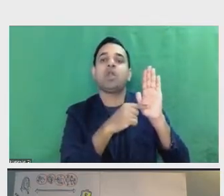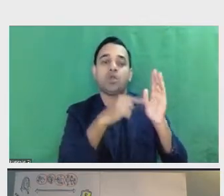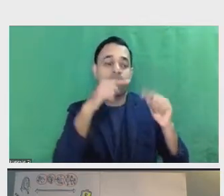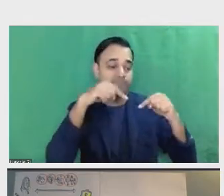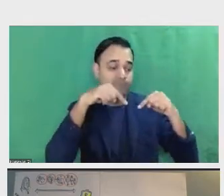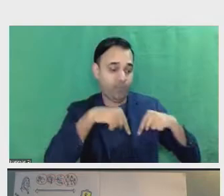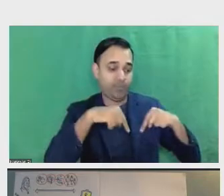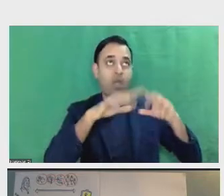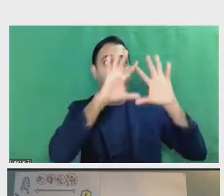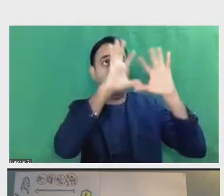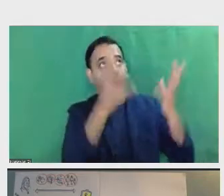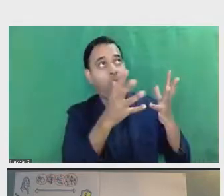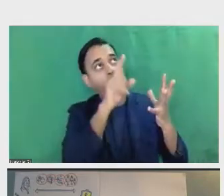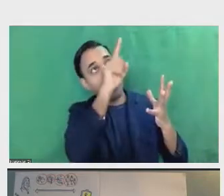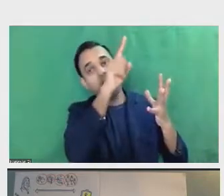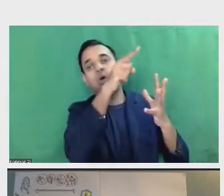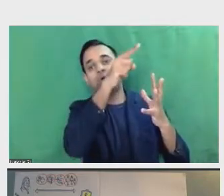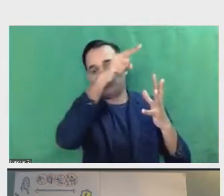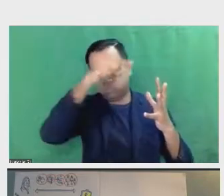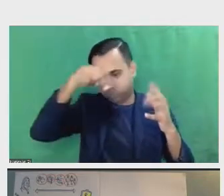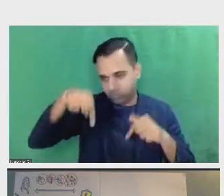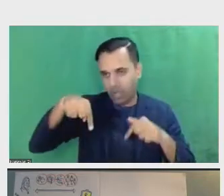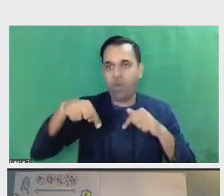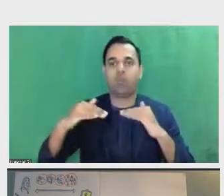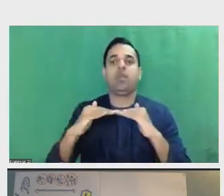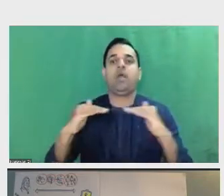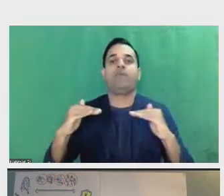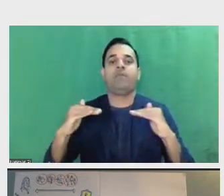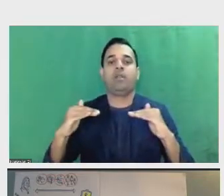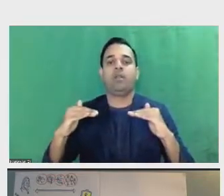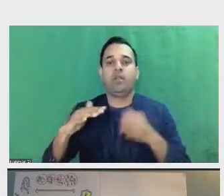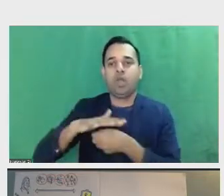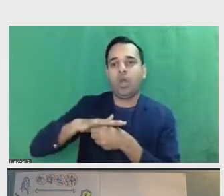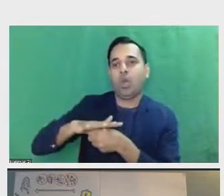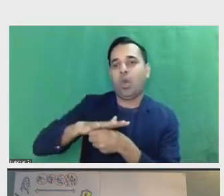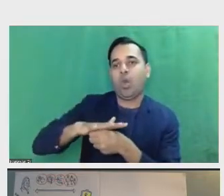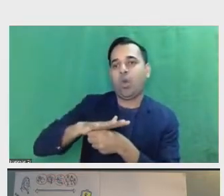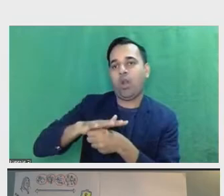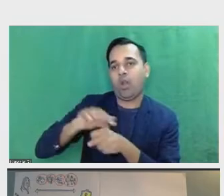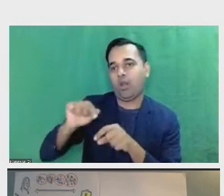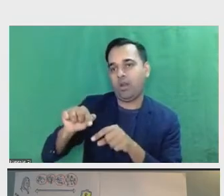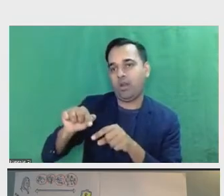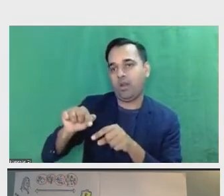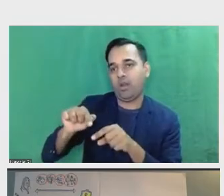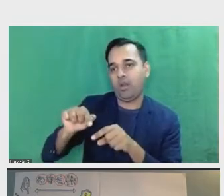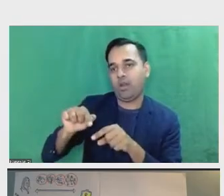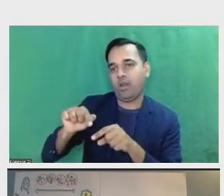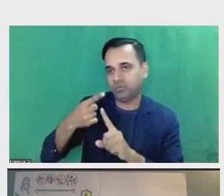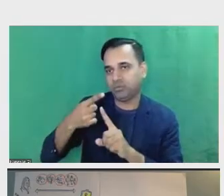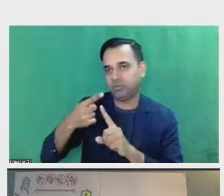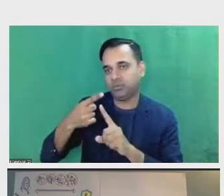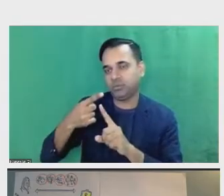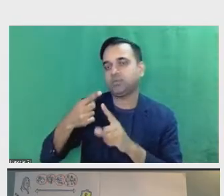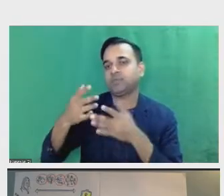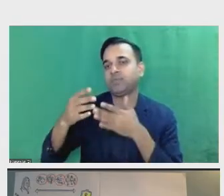women or maybe by women. So I think it's really very important to really look at it. So we have target 21, say for